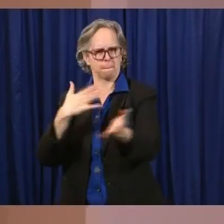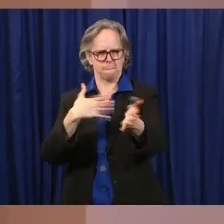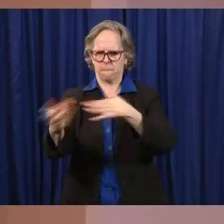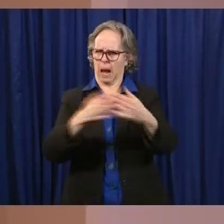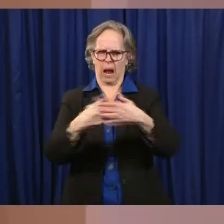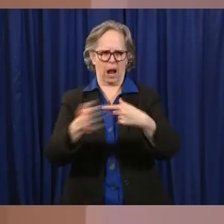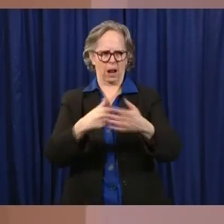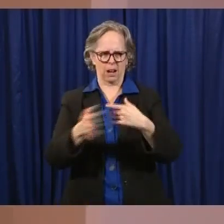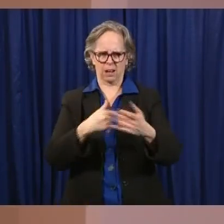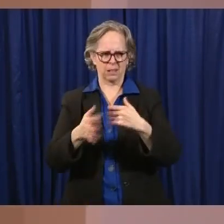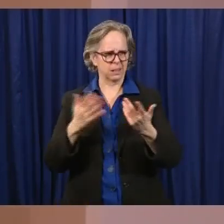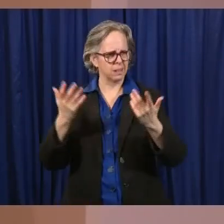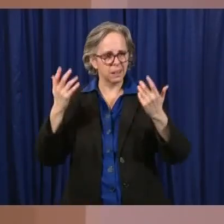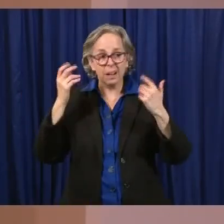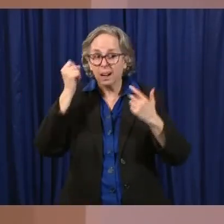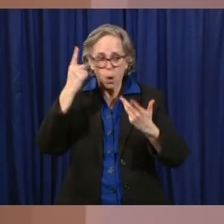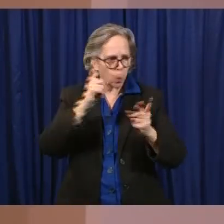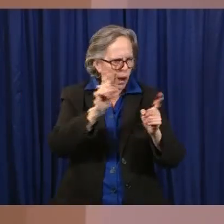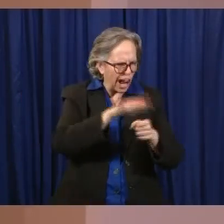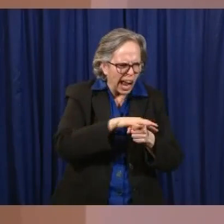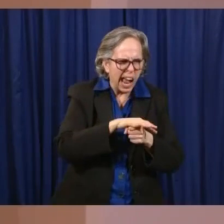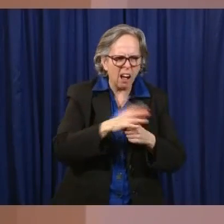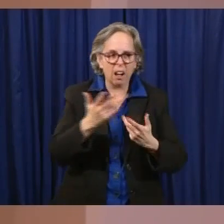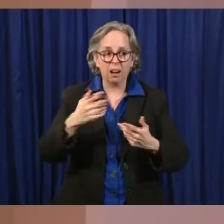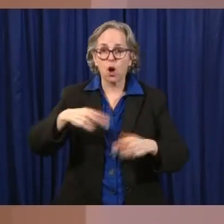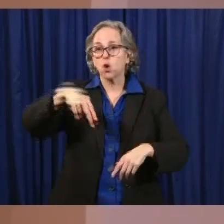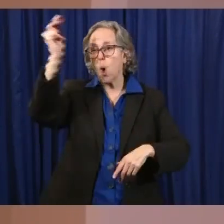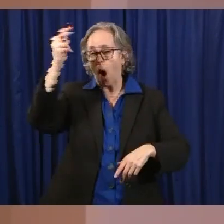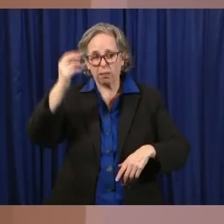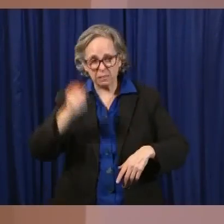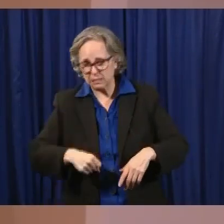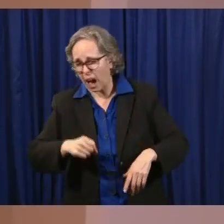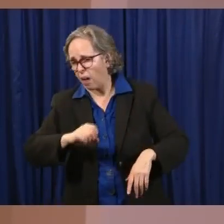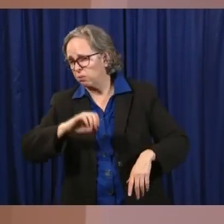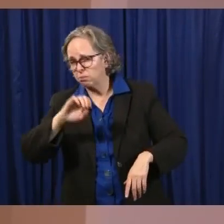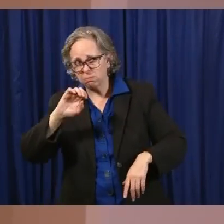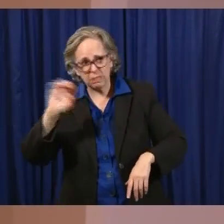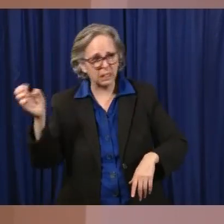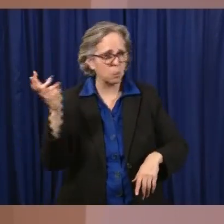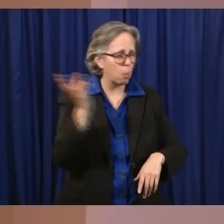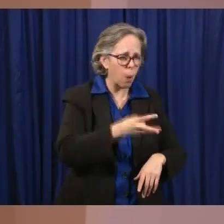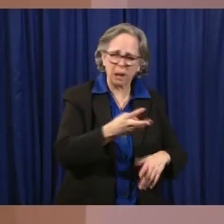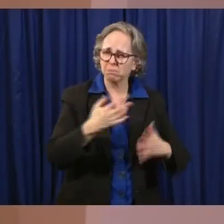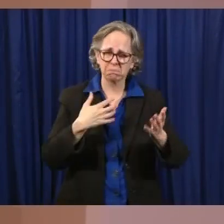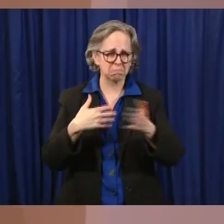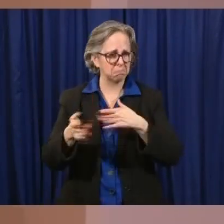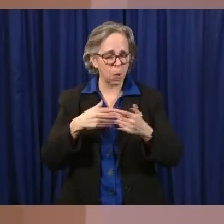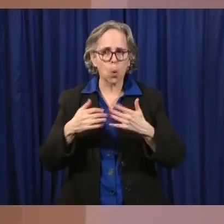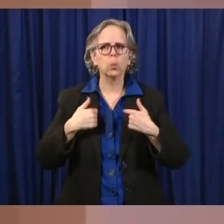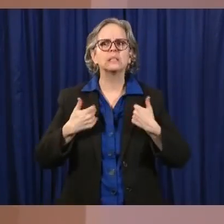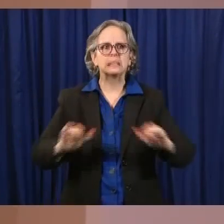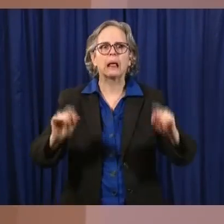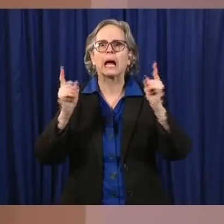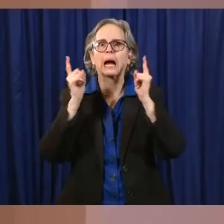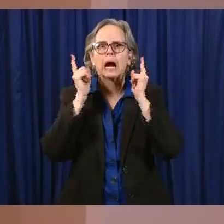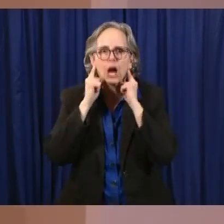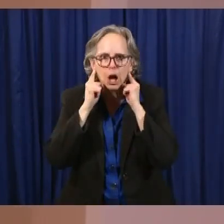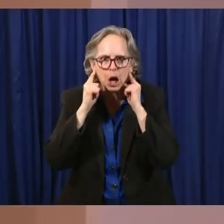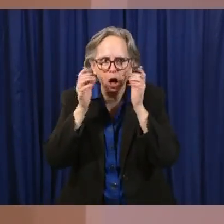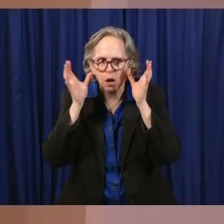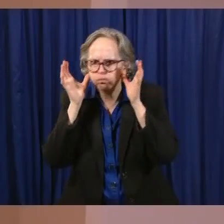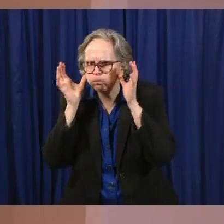West Central Ohio up to the lake, all around the state. We're hearing, in some cases, from a variety of industry